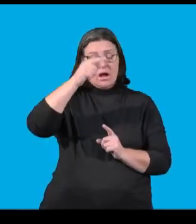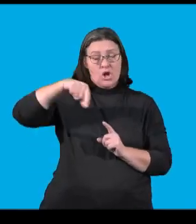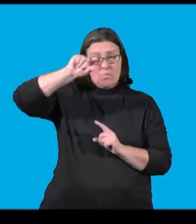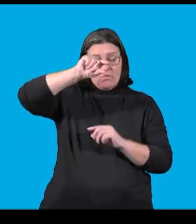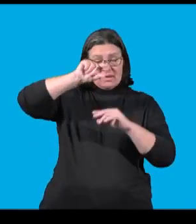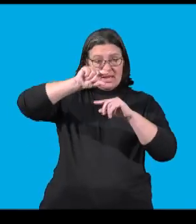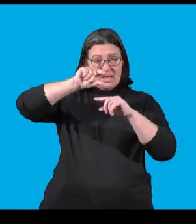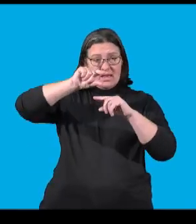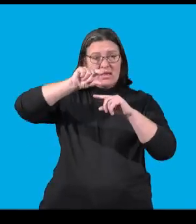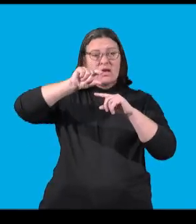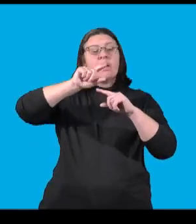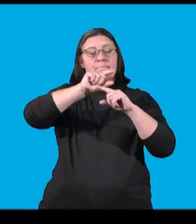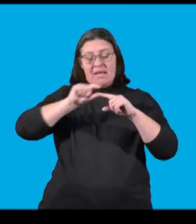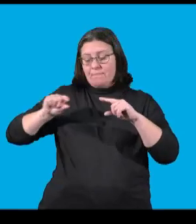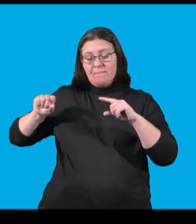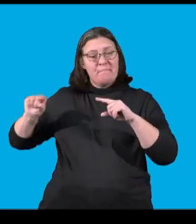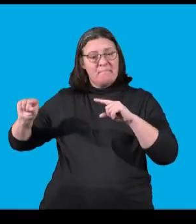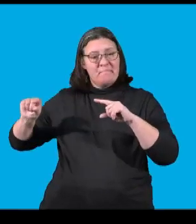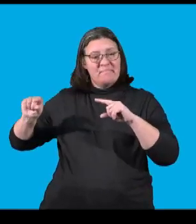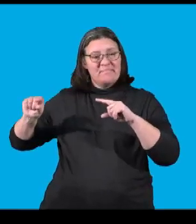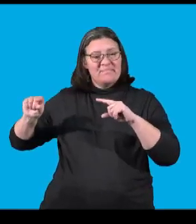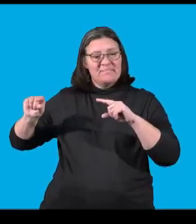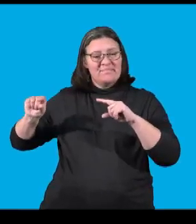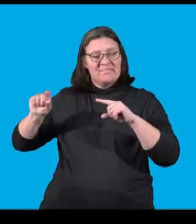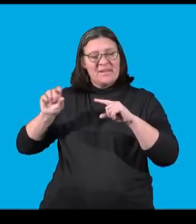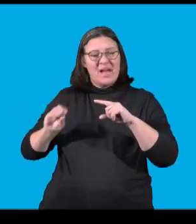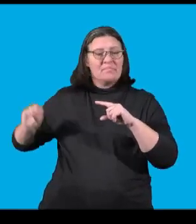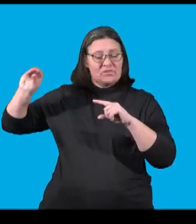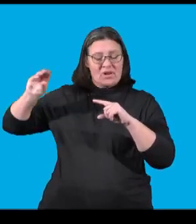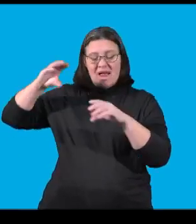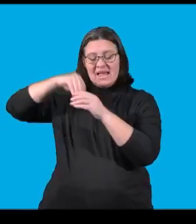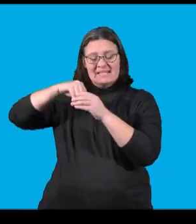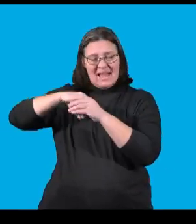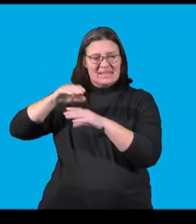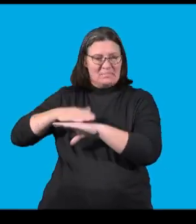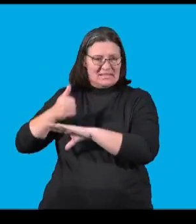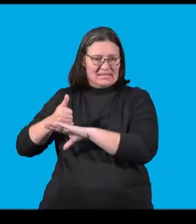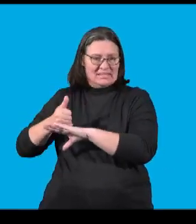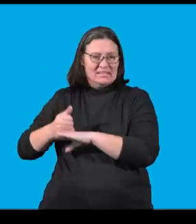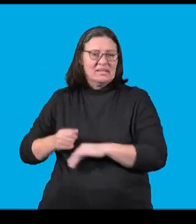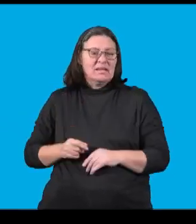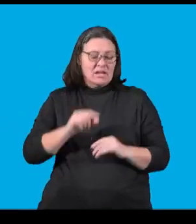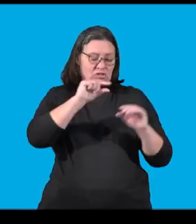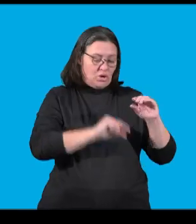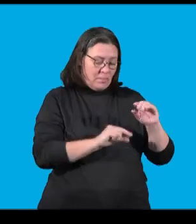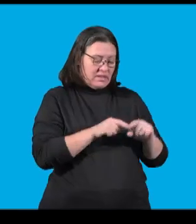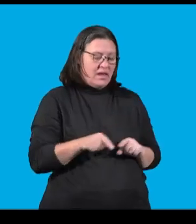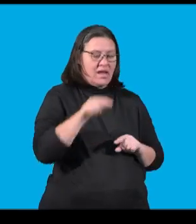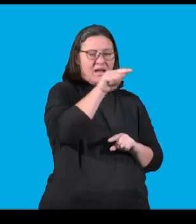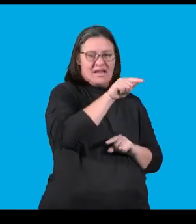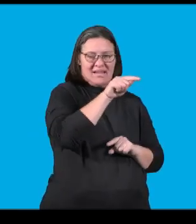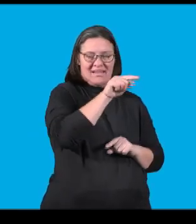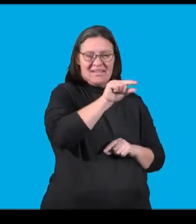The numerator of the exponent is becoming the numerator of the exponent inside of the base. And then